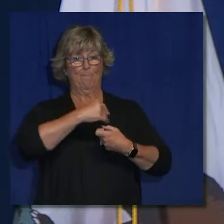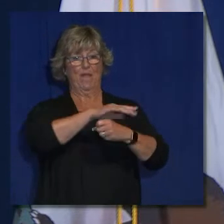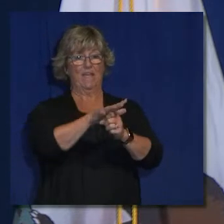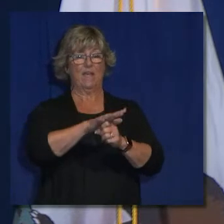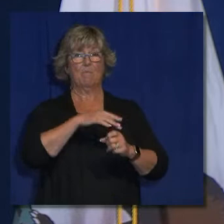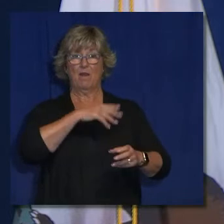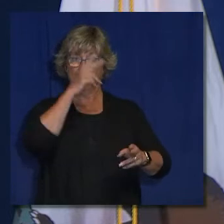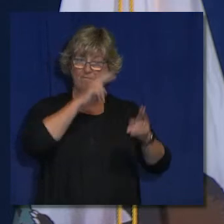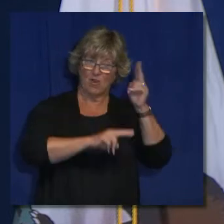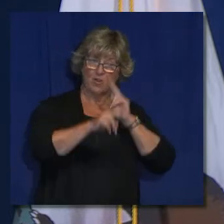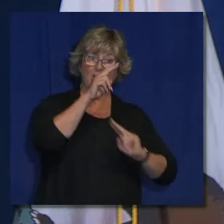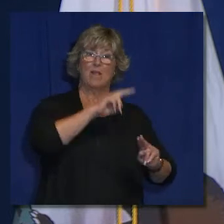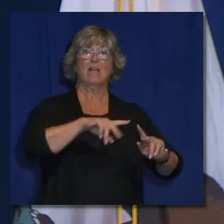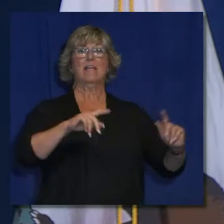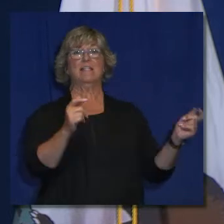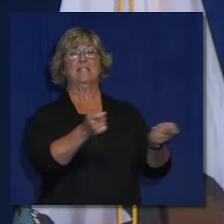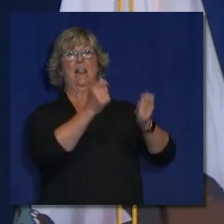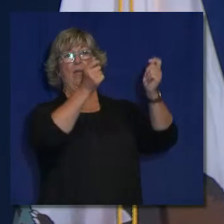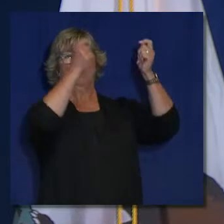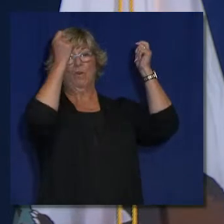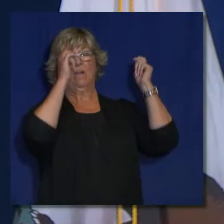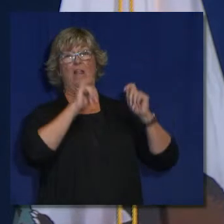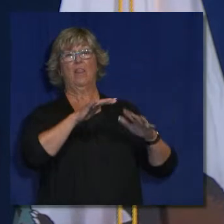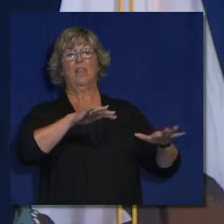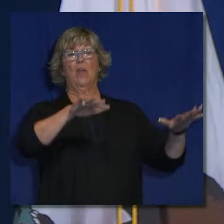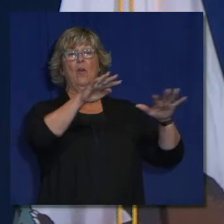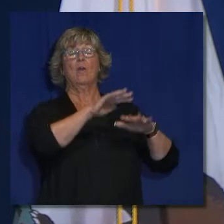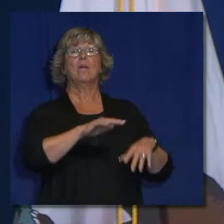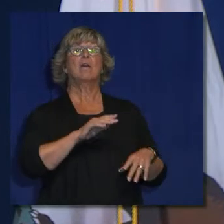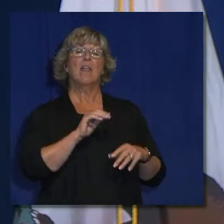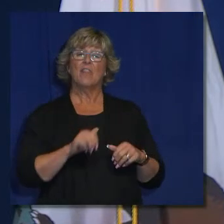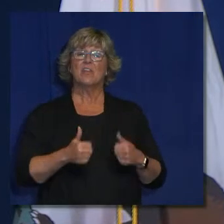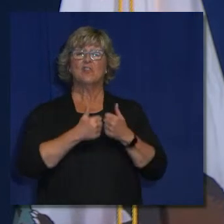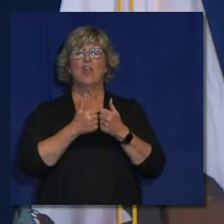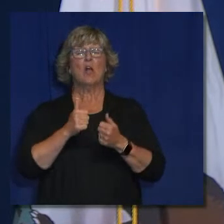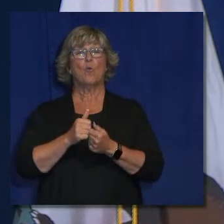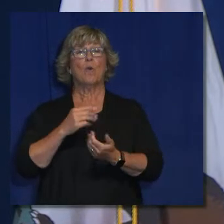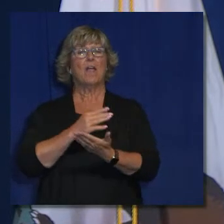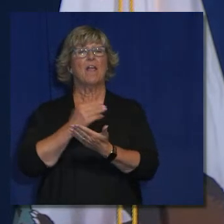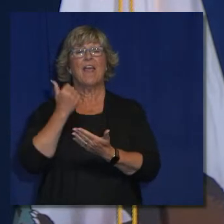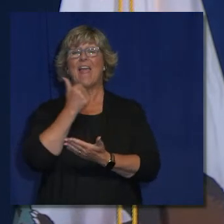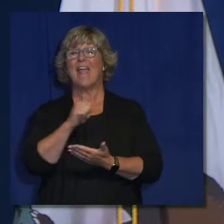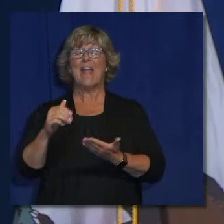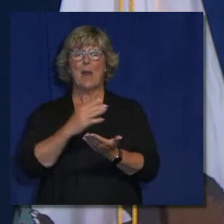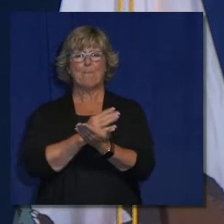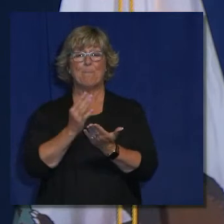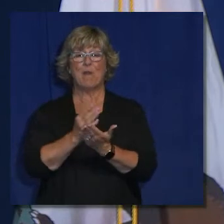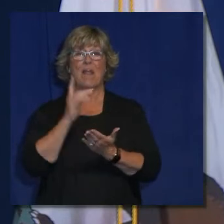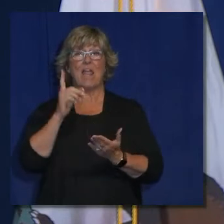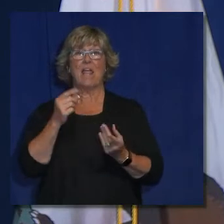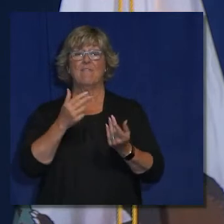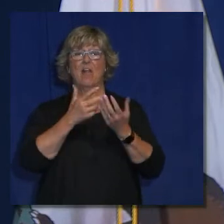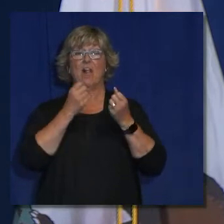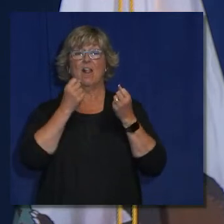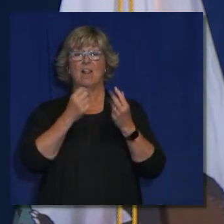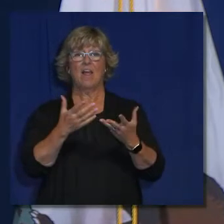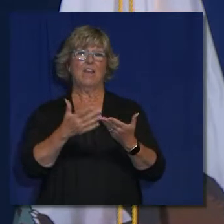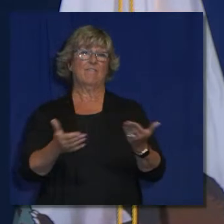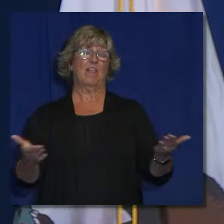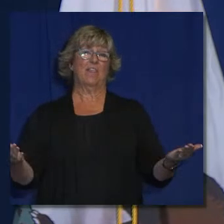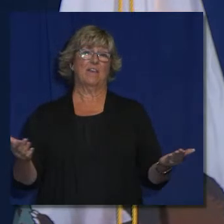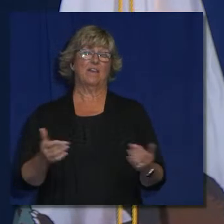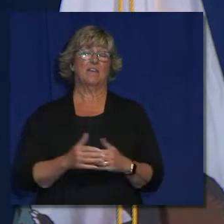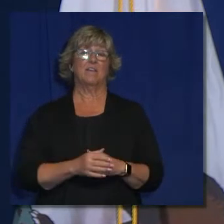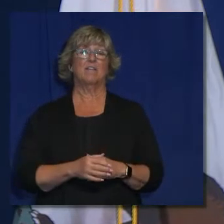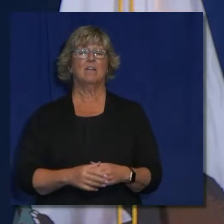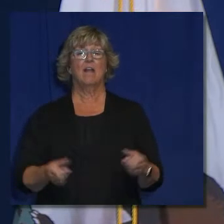I've honored them and celebrated them. The challenge with any budget is you have to do a lot of things,